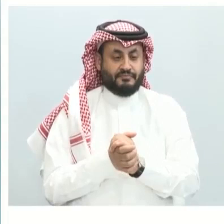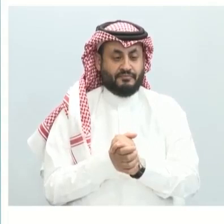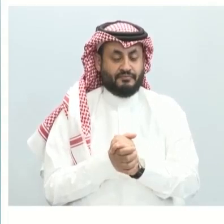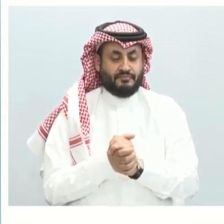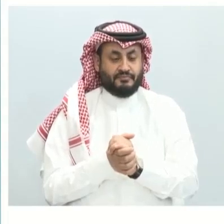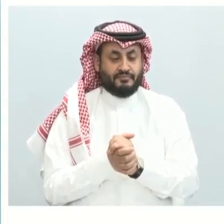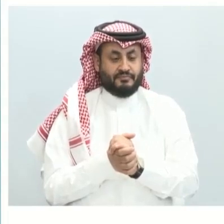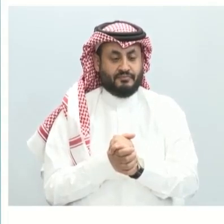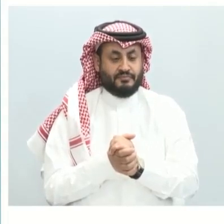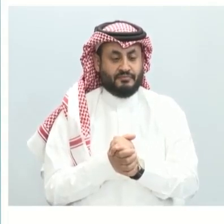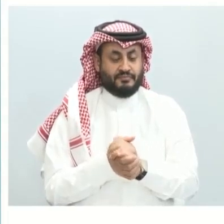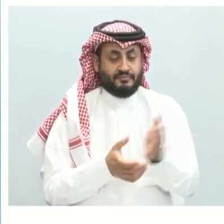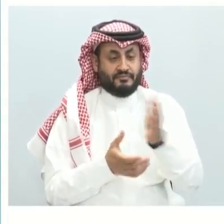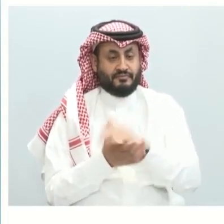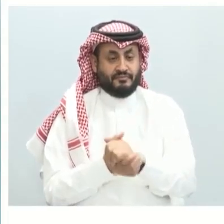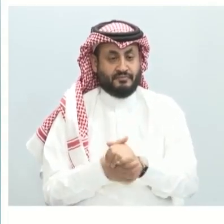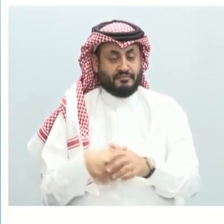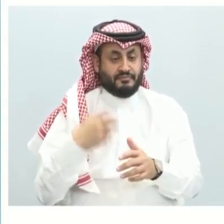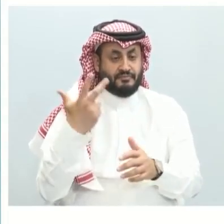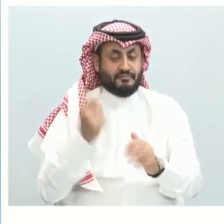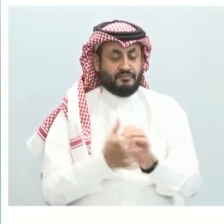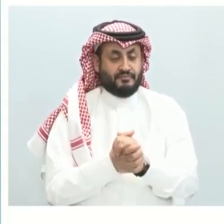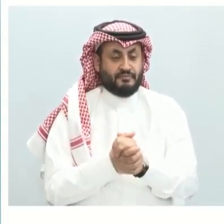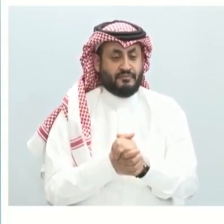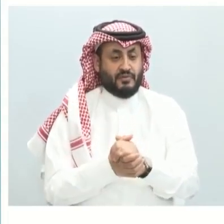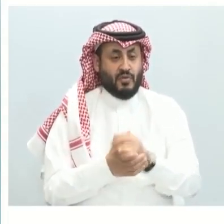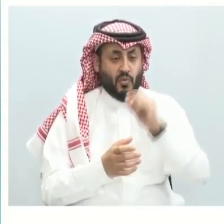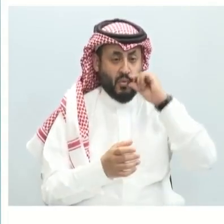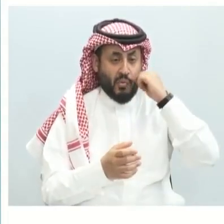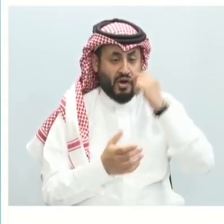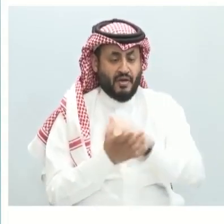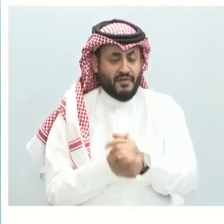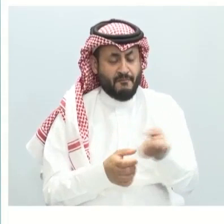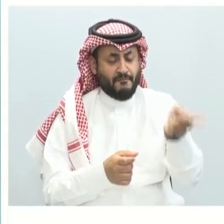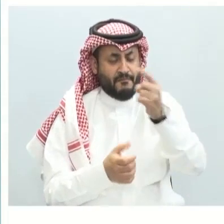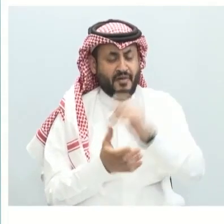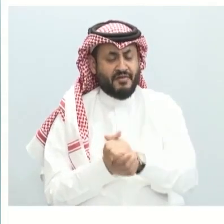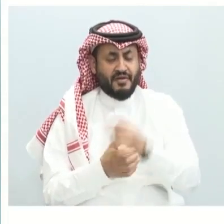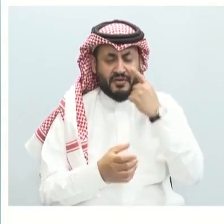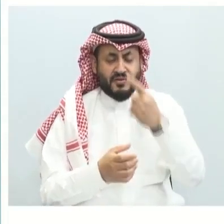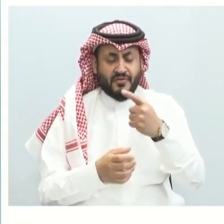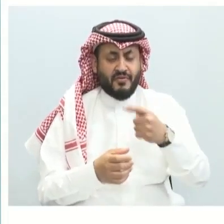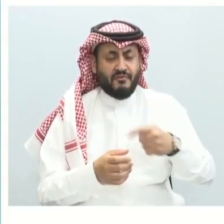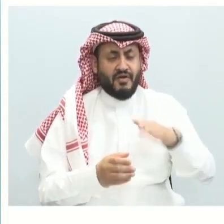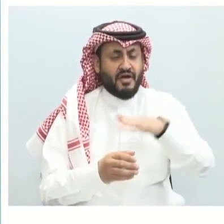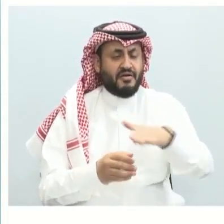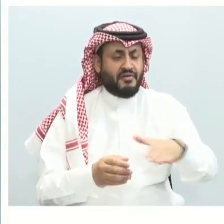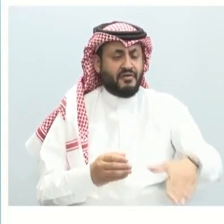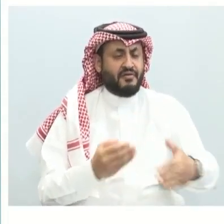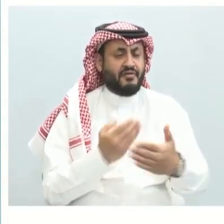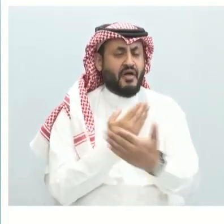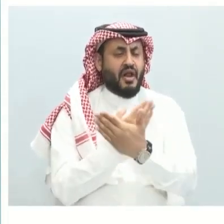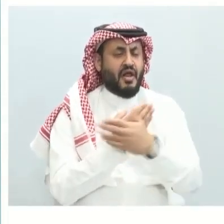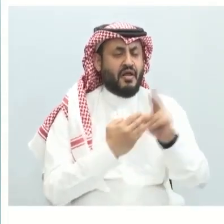in Riyadh. Number three, he is going to visit the children's art show at the